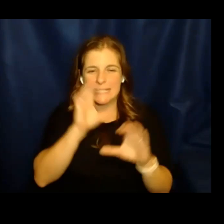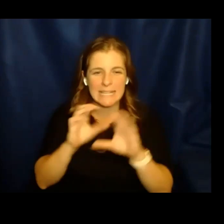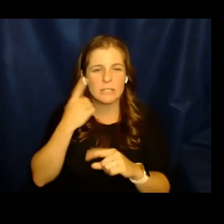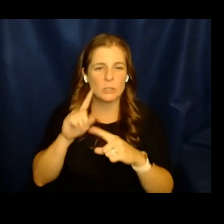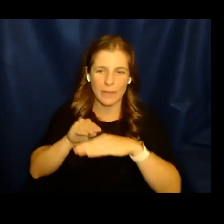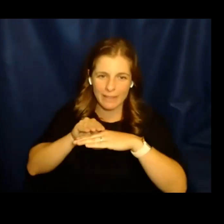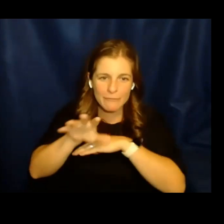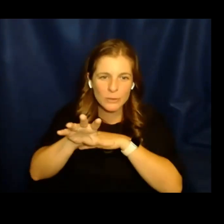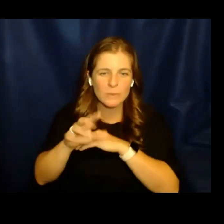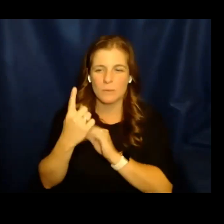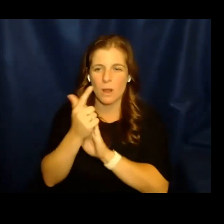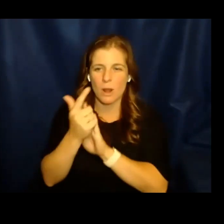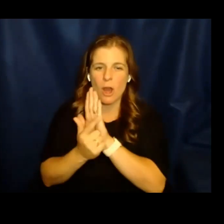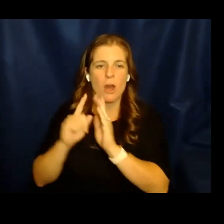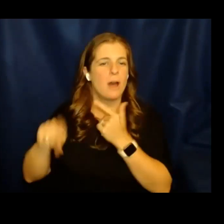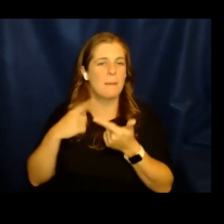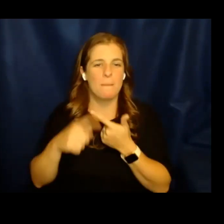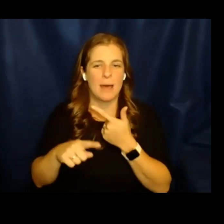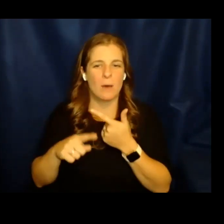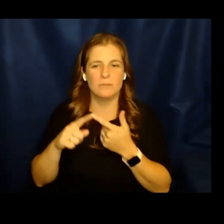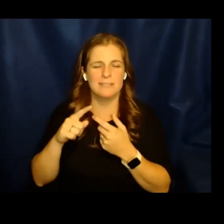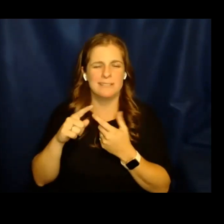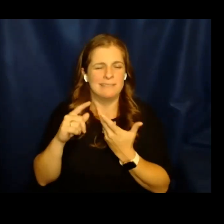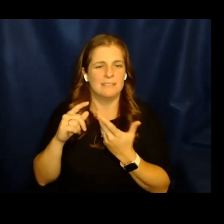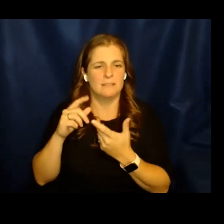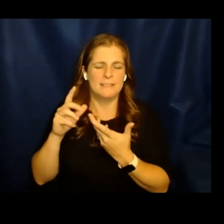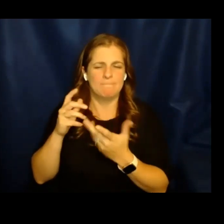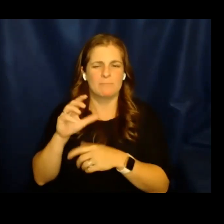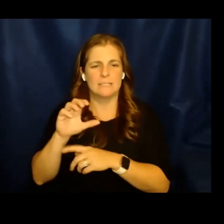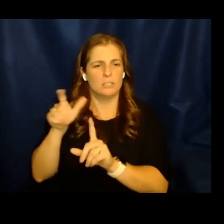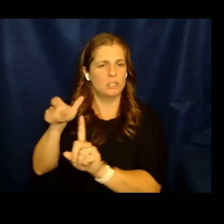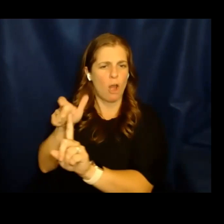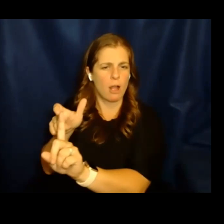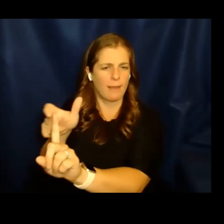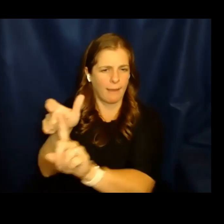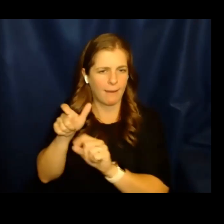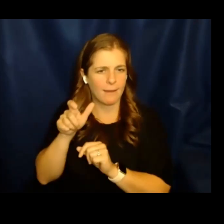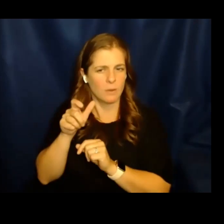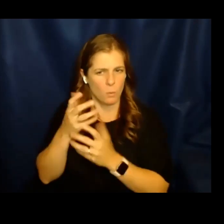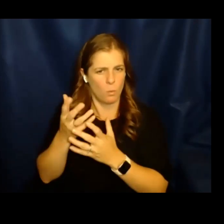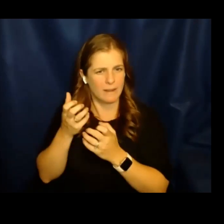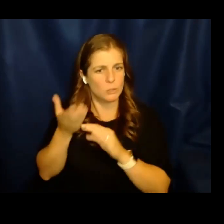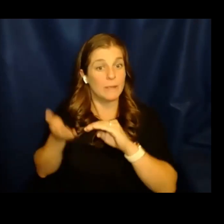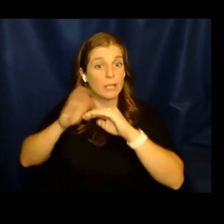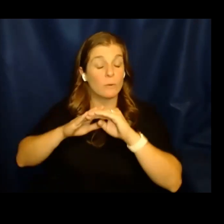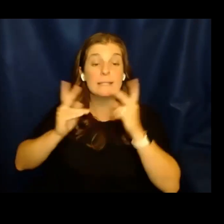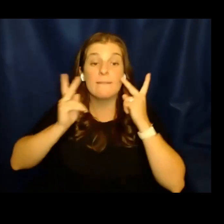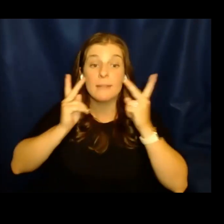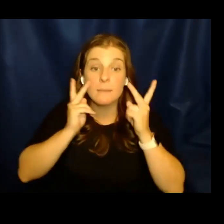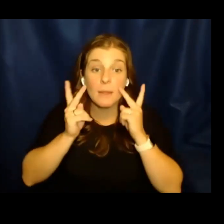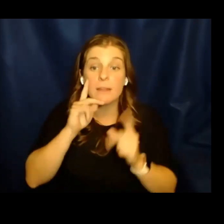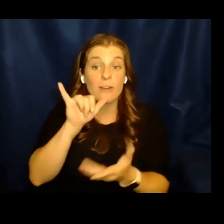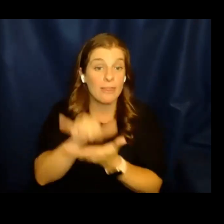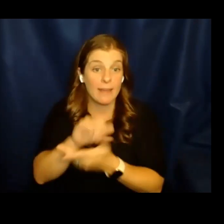a law around criminalization of stalking. And I think the idea was that we wanted to increase visibility of this particular form